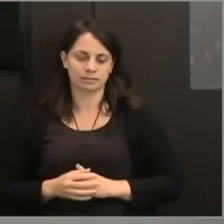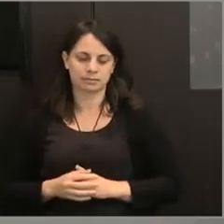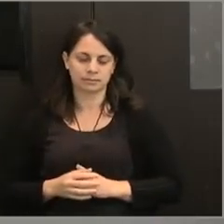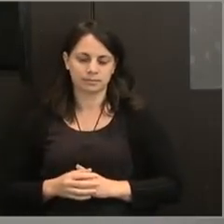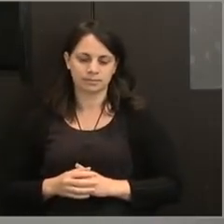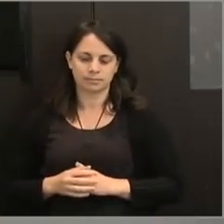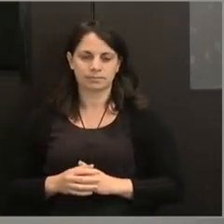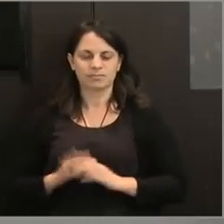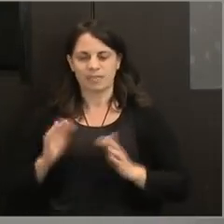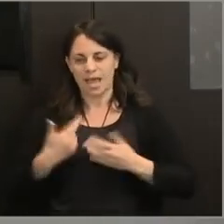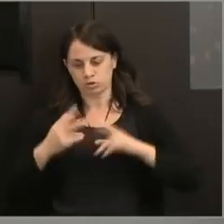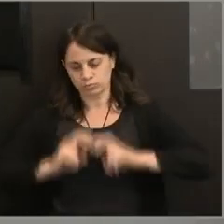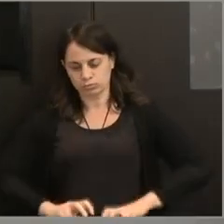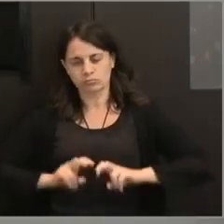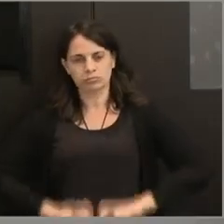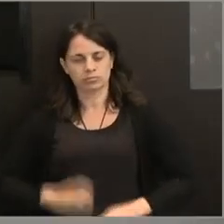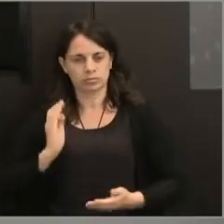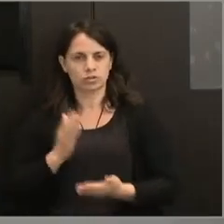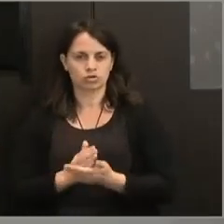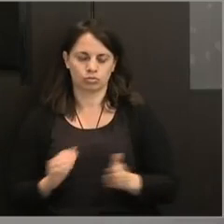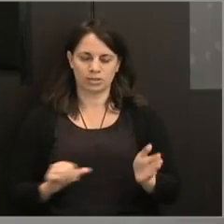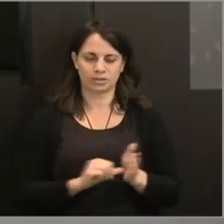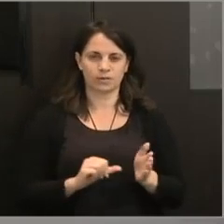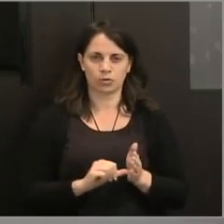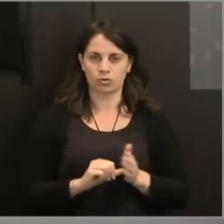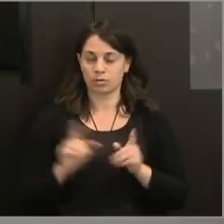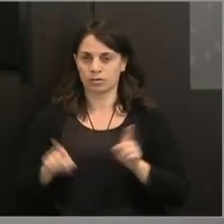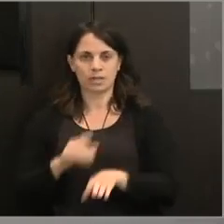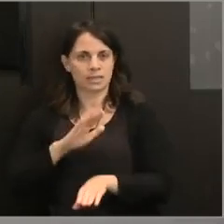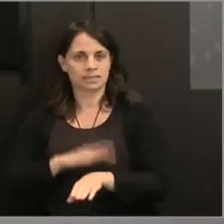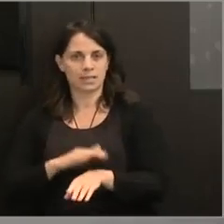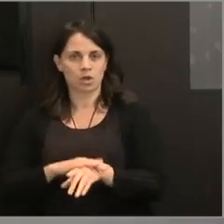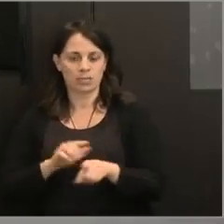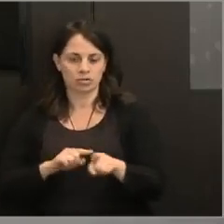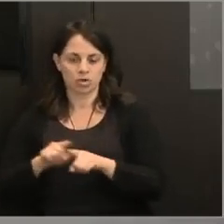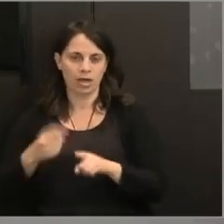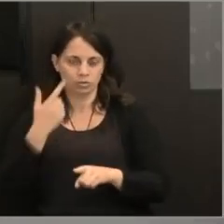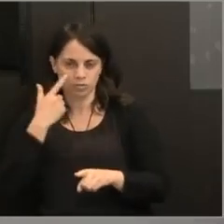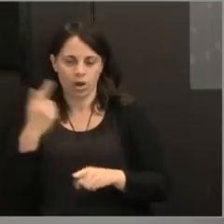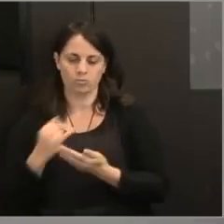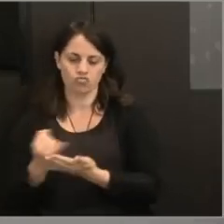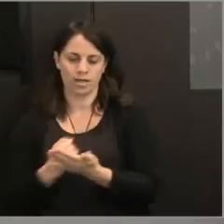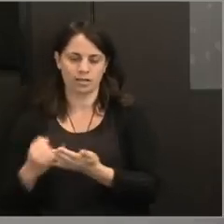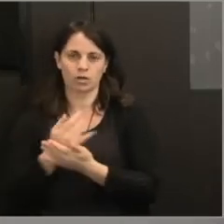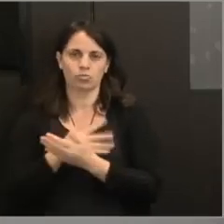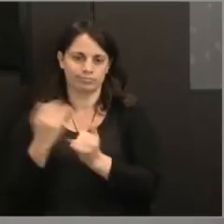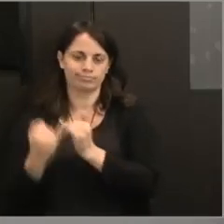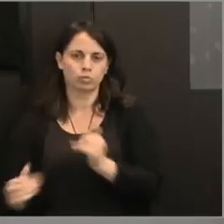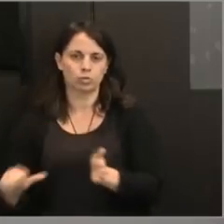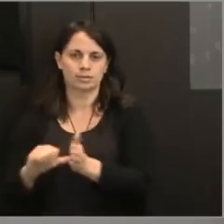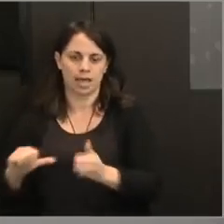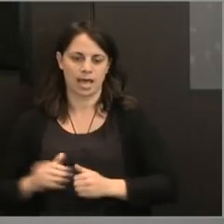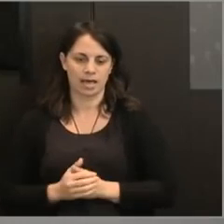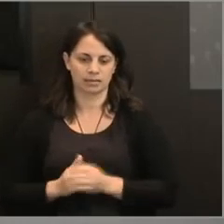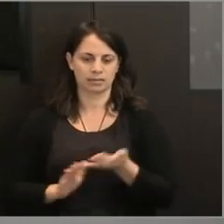Getting to the truth was hard, but getting to reconciliation will be harder. It requires that the